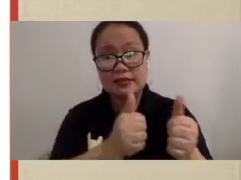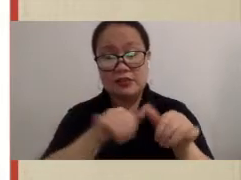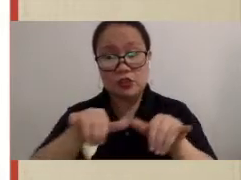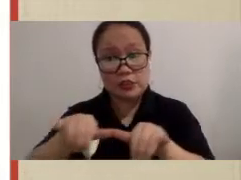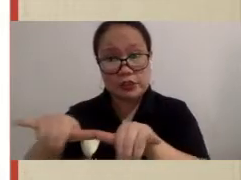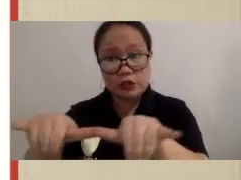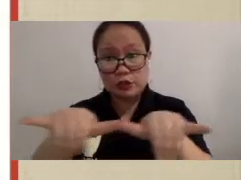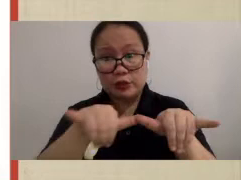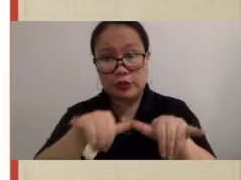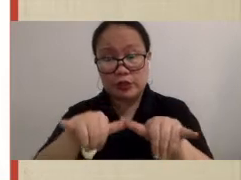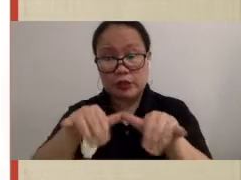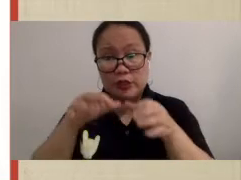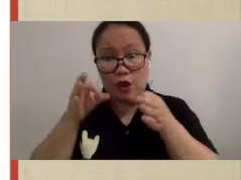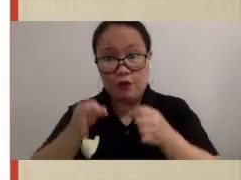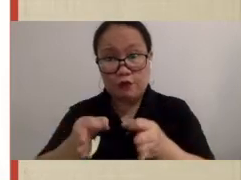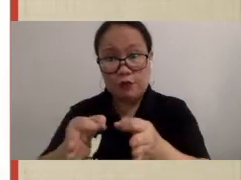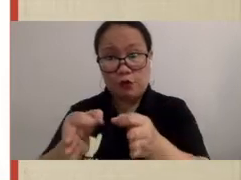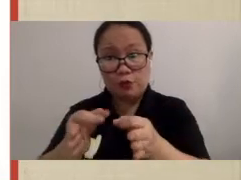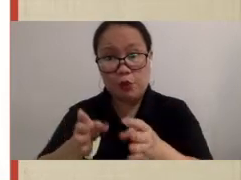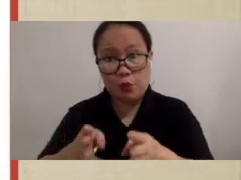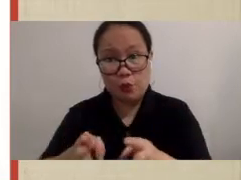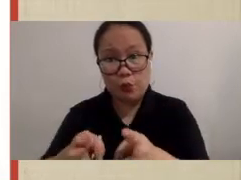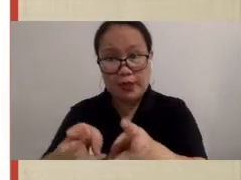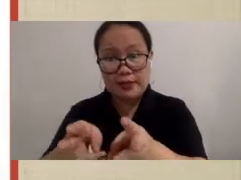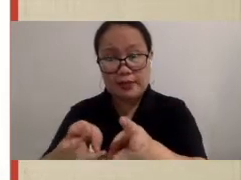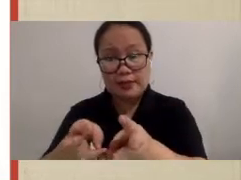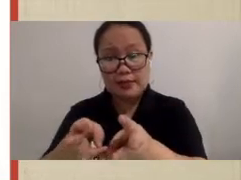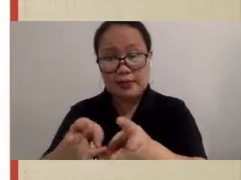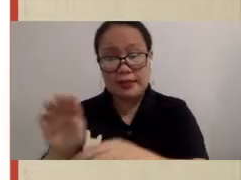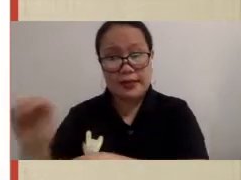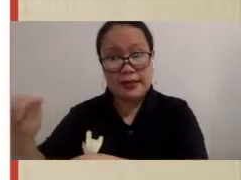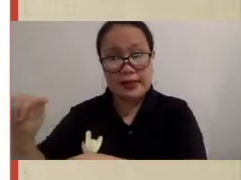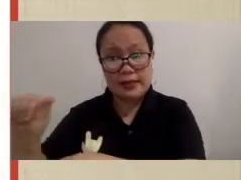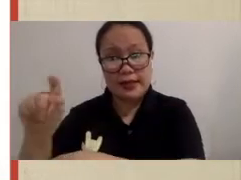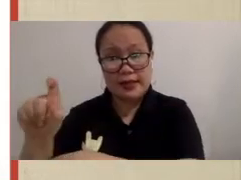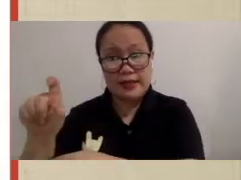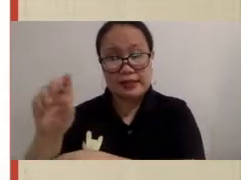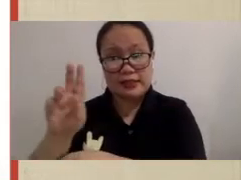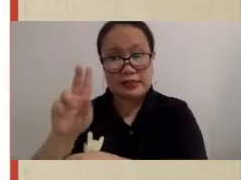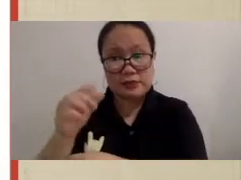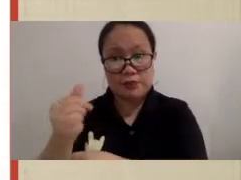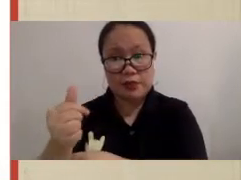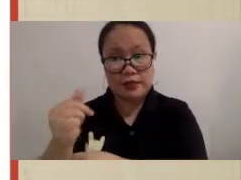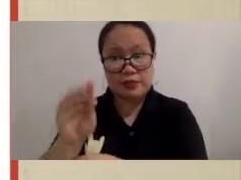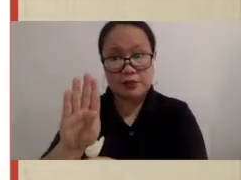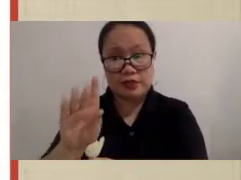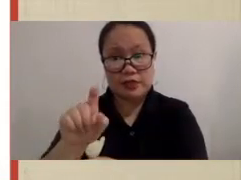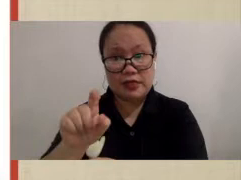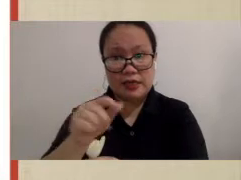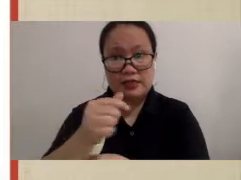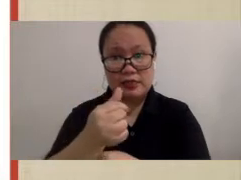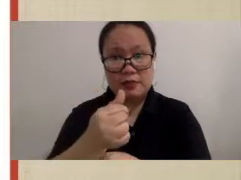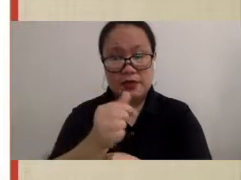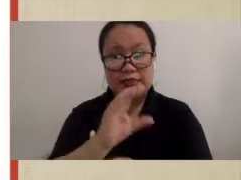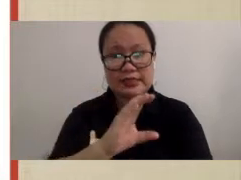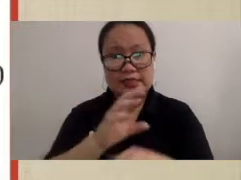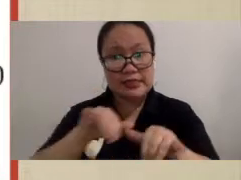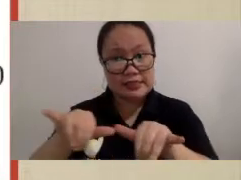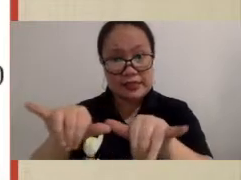again, let us write this quadratic equation into standard form. So we will have